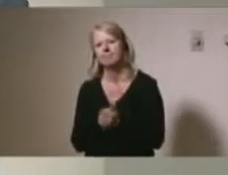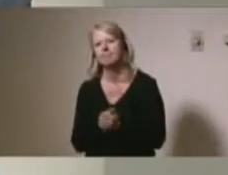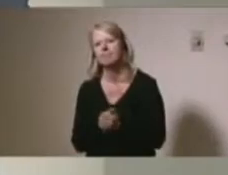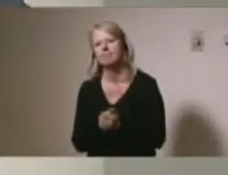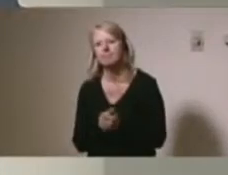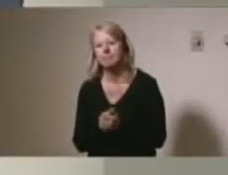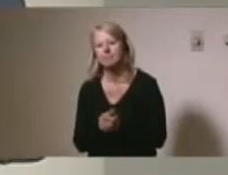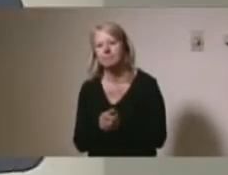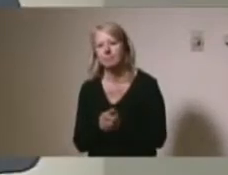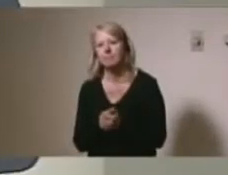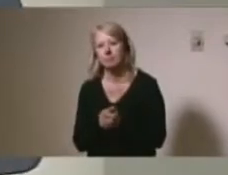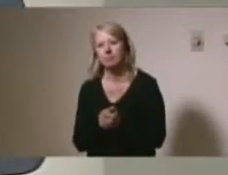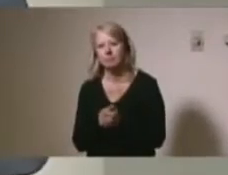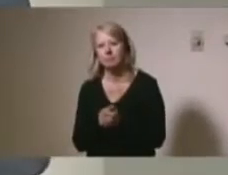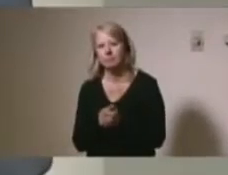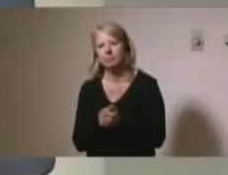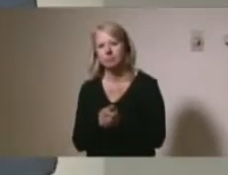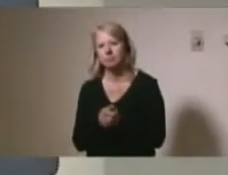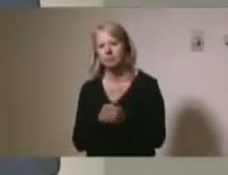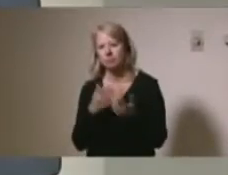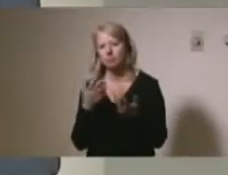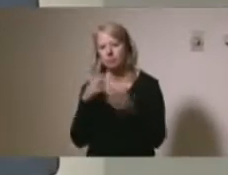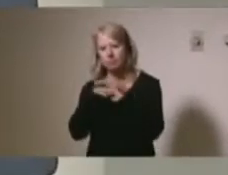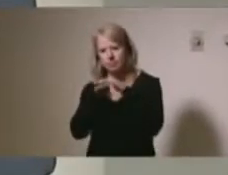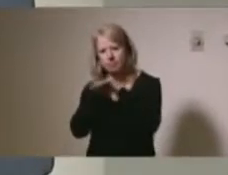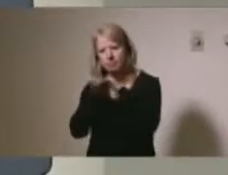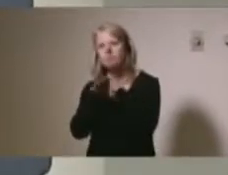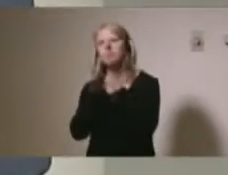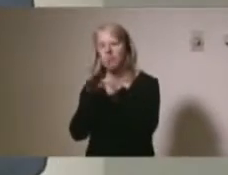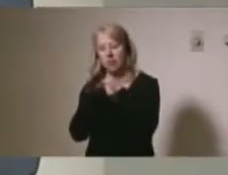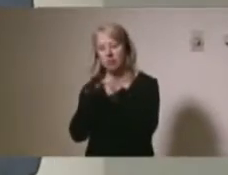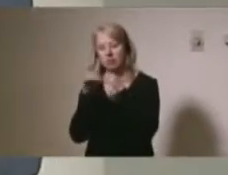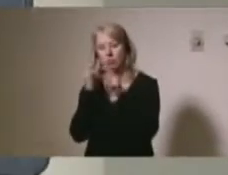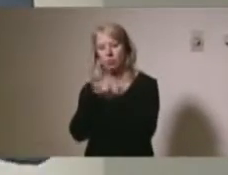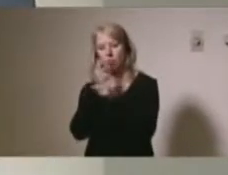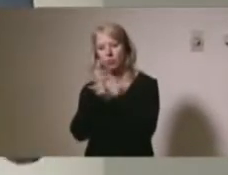hours when it's inaccessible to citizens,